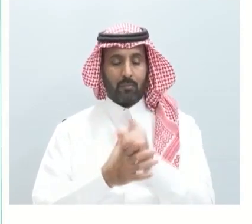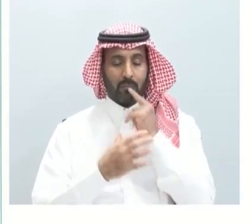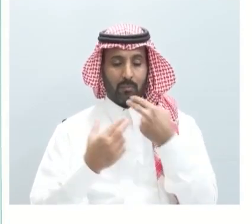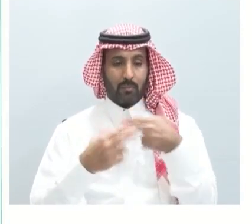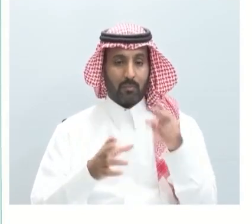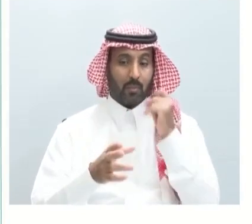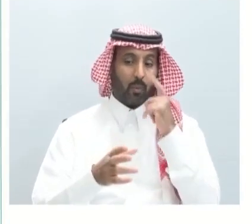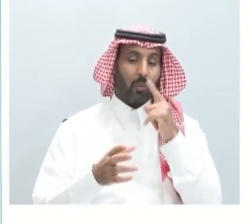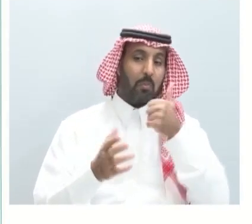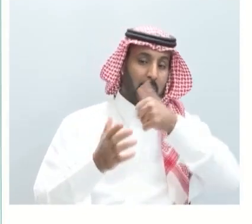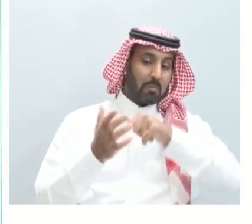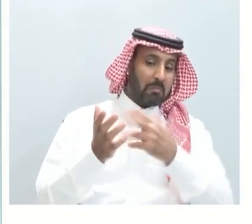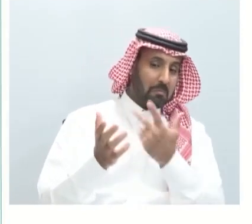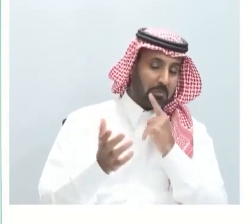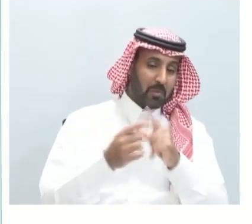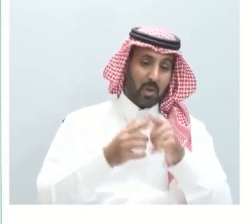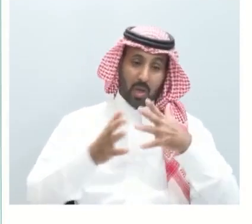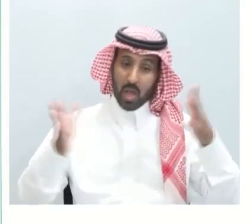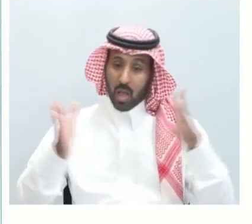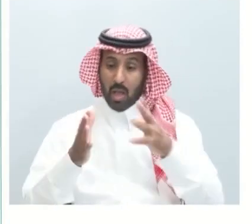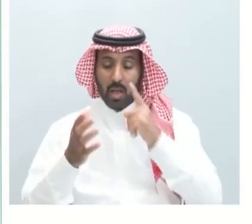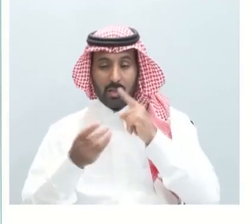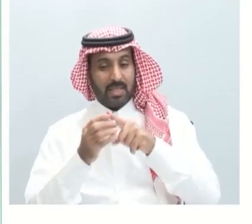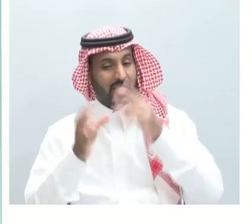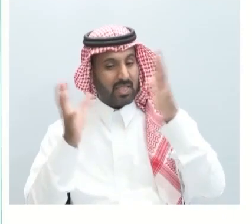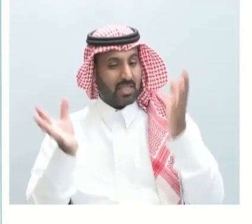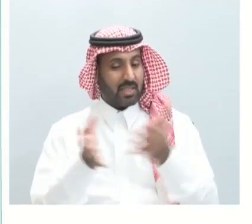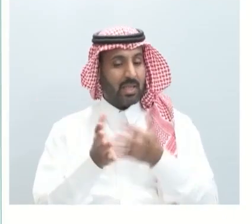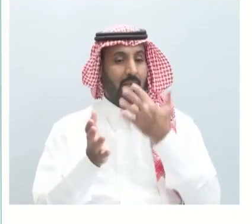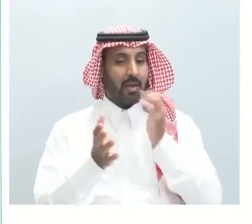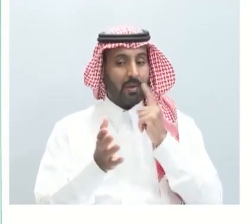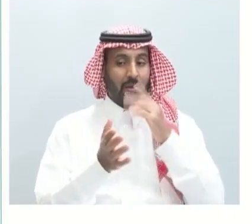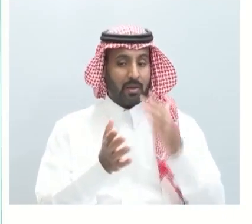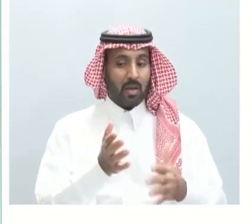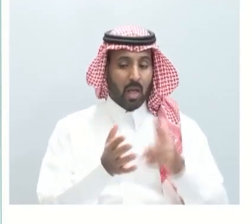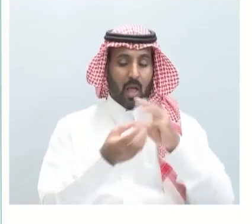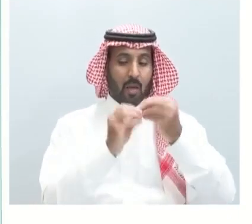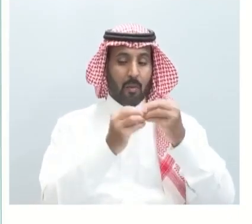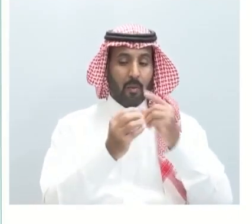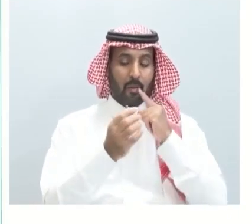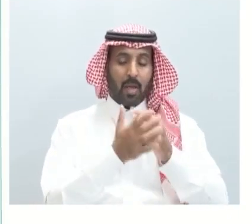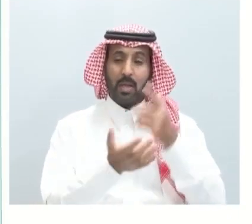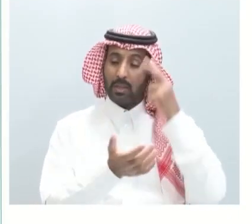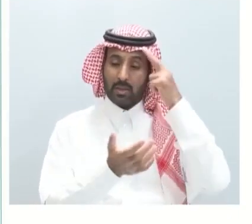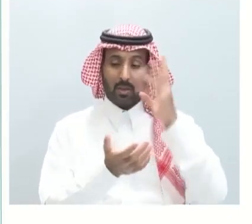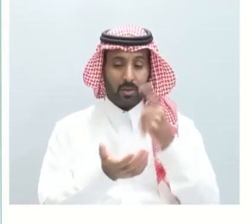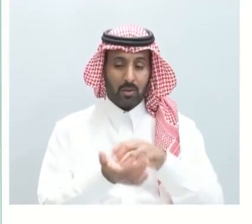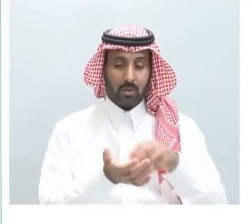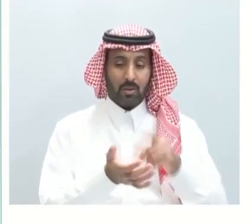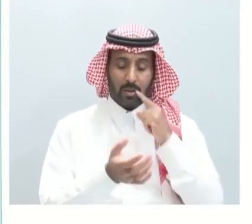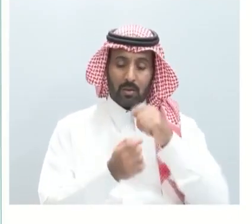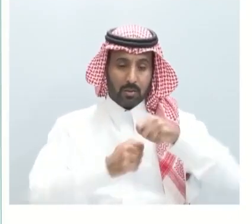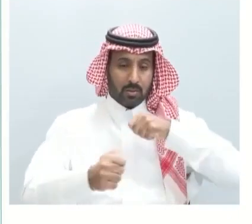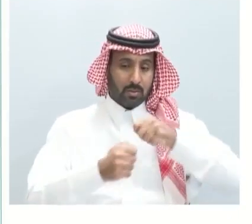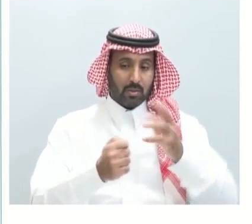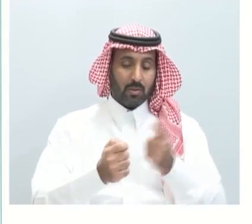begin with opinion, then size or shape, then age, then color, then nationality, then the